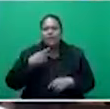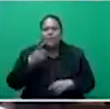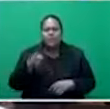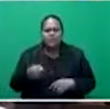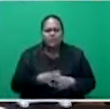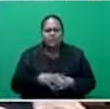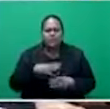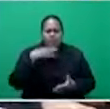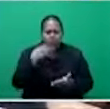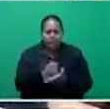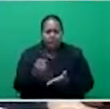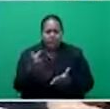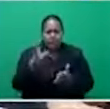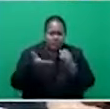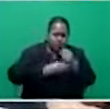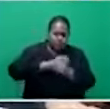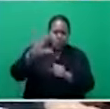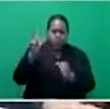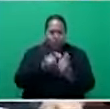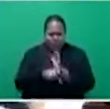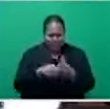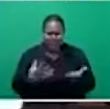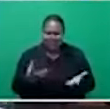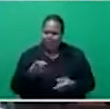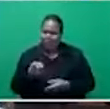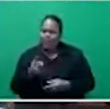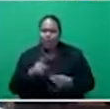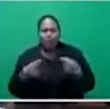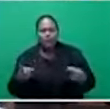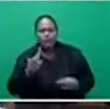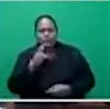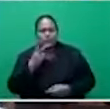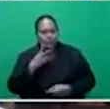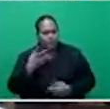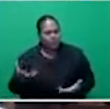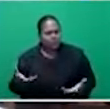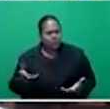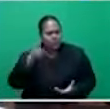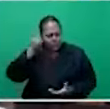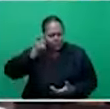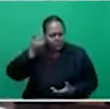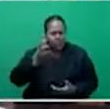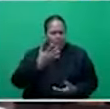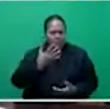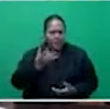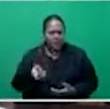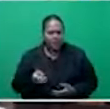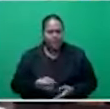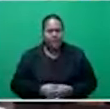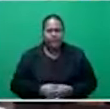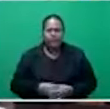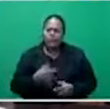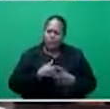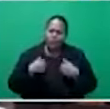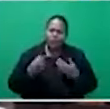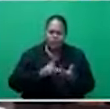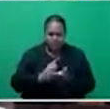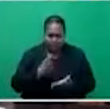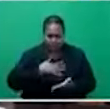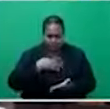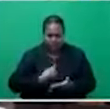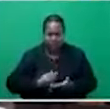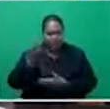and his political party have now resorted to blatant lies. In fact, Mr. Speaker, it's concerning that despite the clarifications from myself in